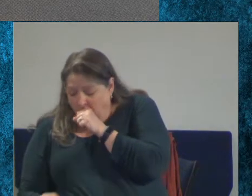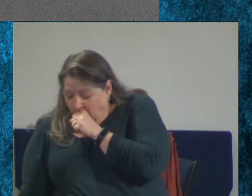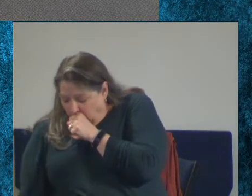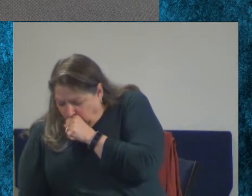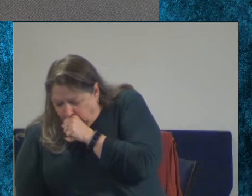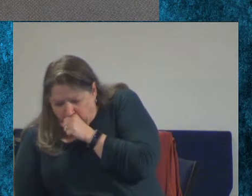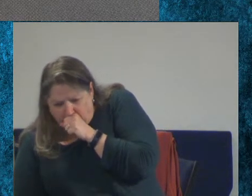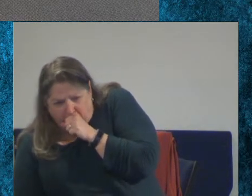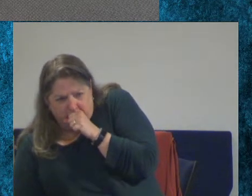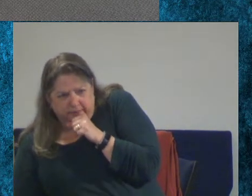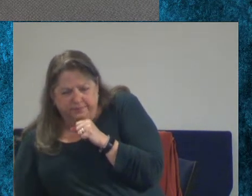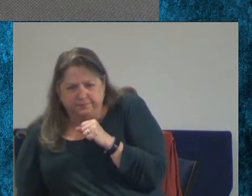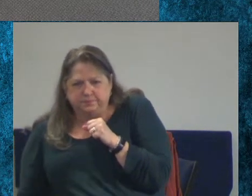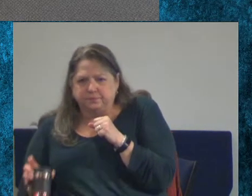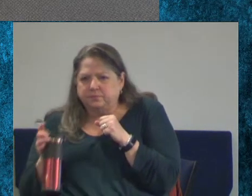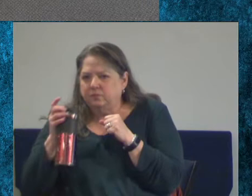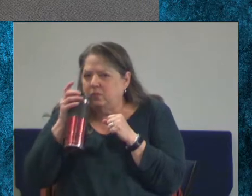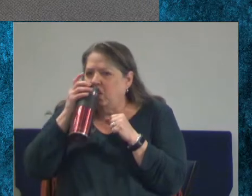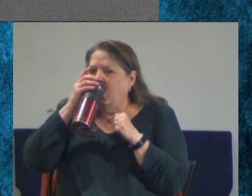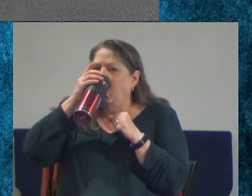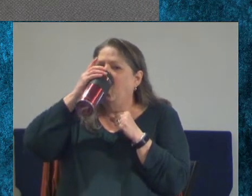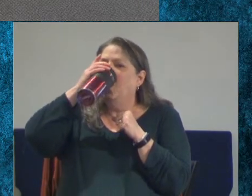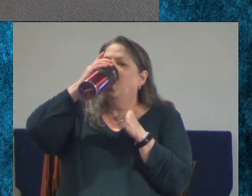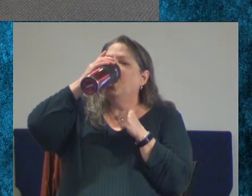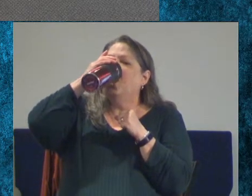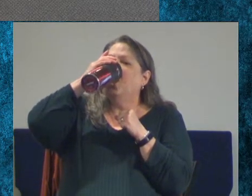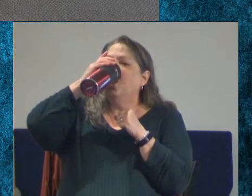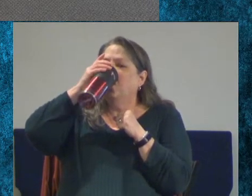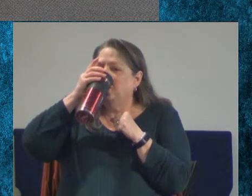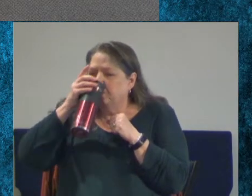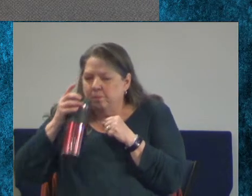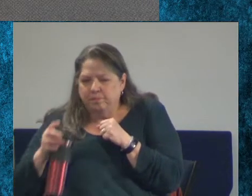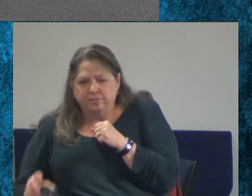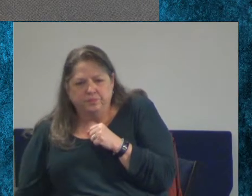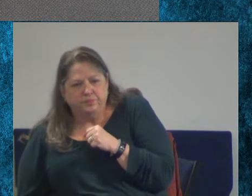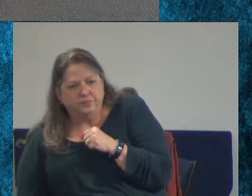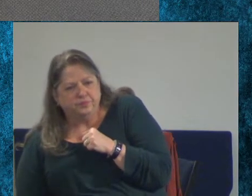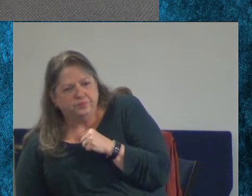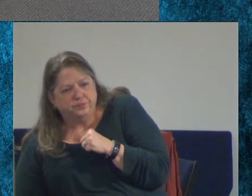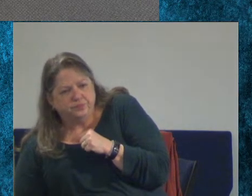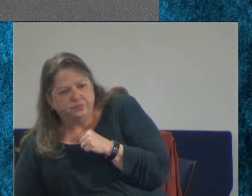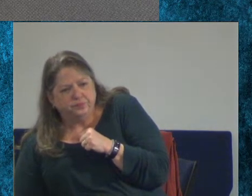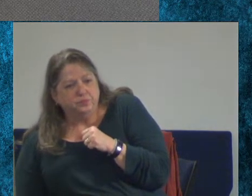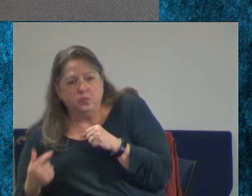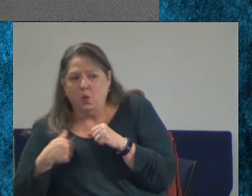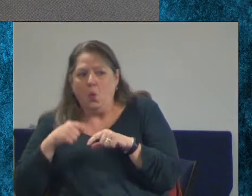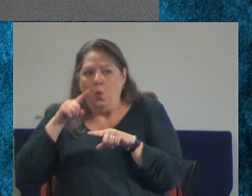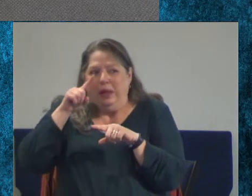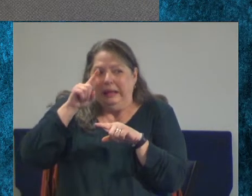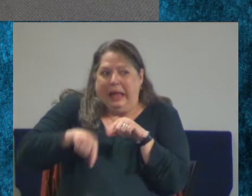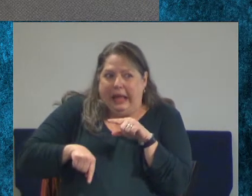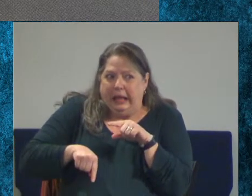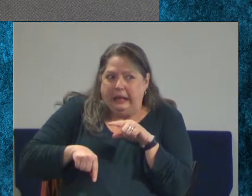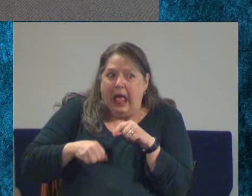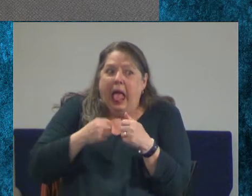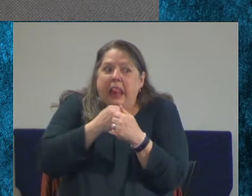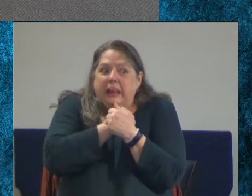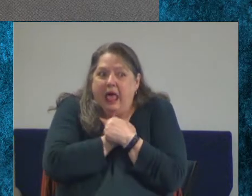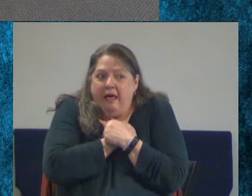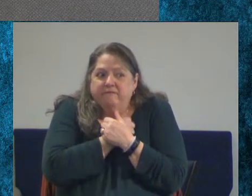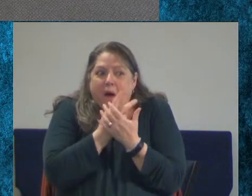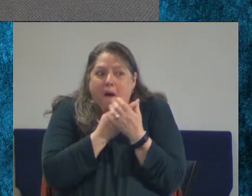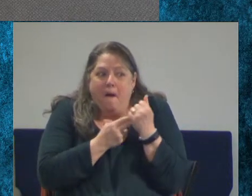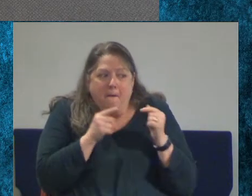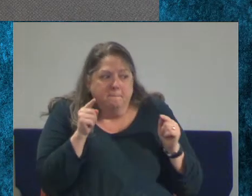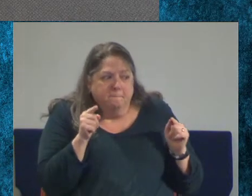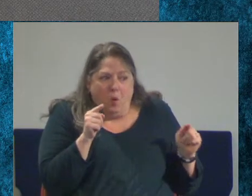about a love. We cannot love the way God would have us love unless we have faith in him who is Savior and Lord of